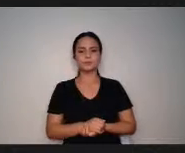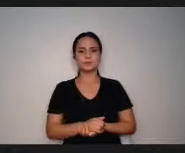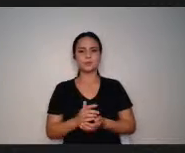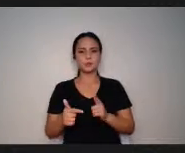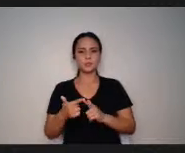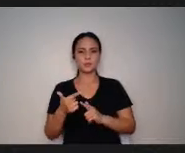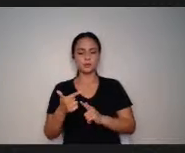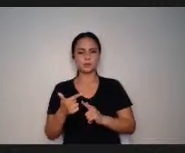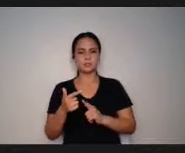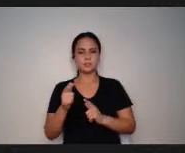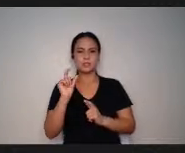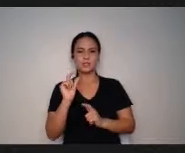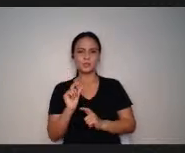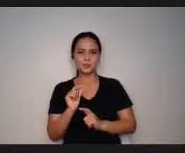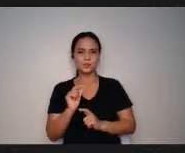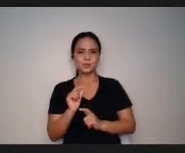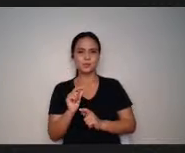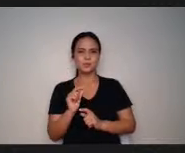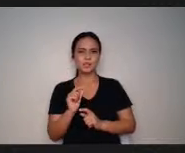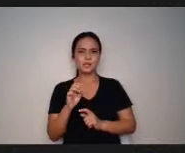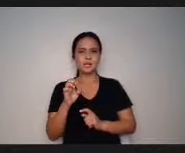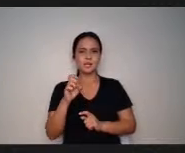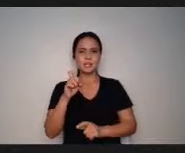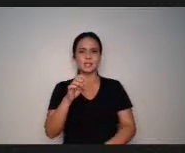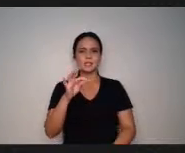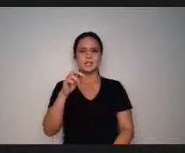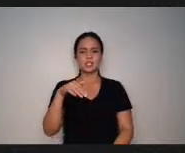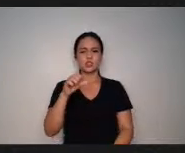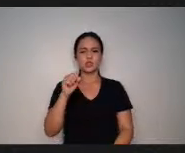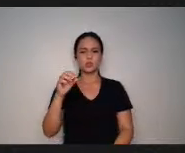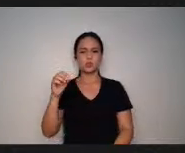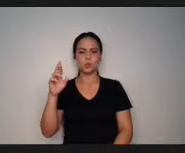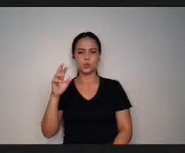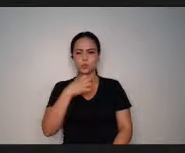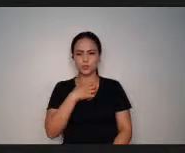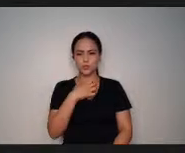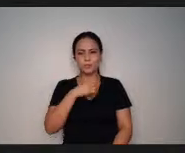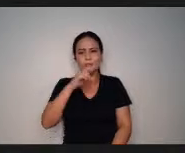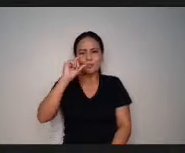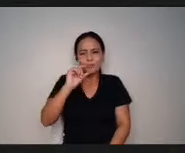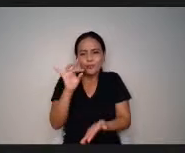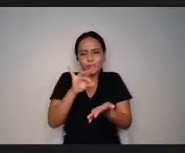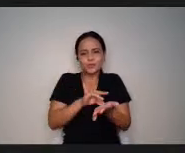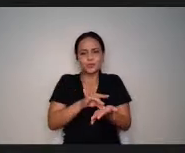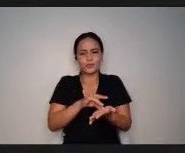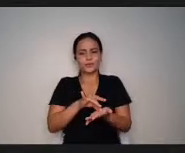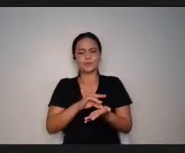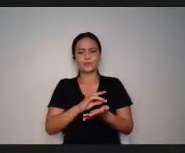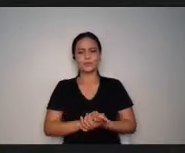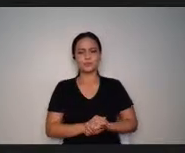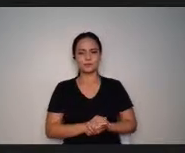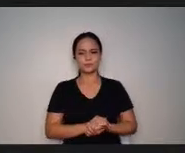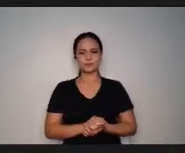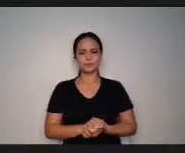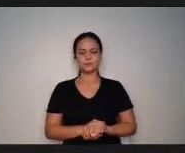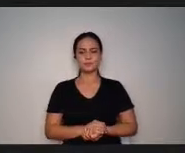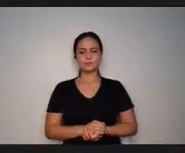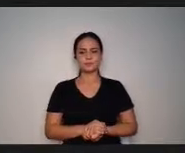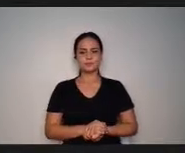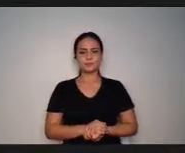the least effective is the individual, addressing the individual. You know, by the time someone is